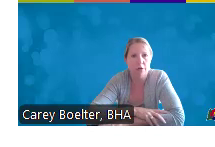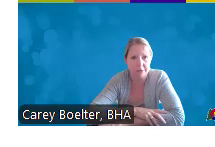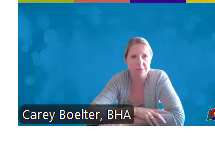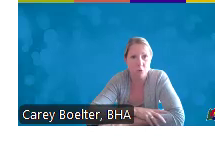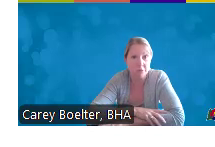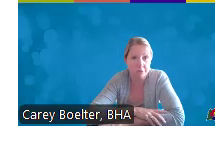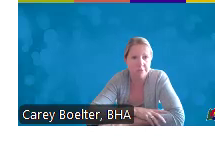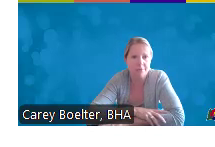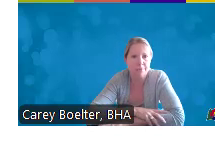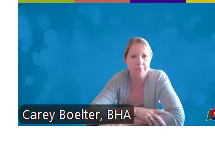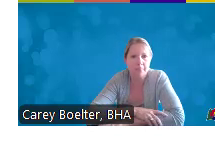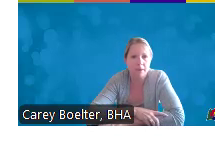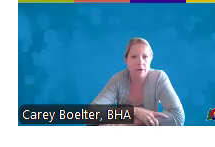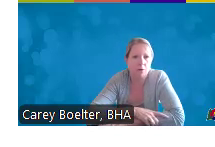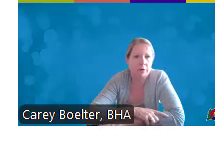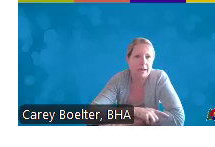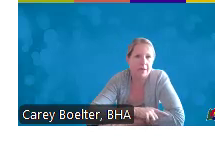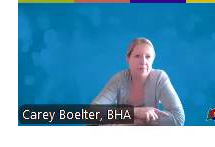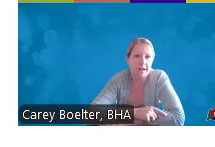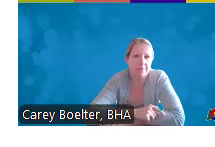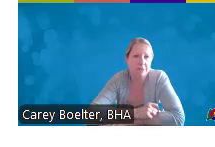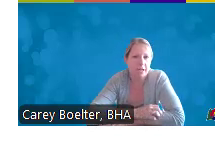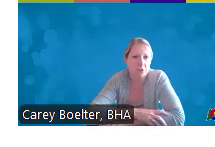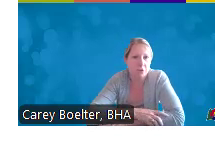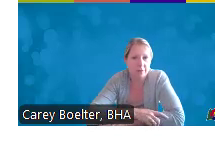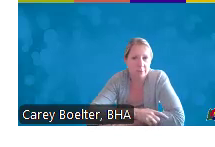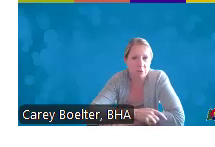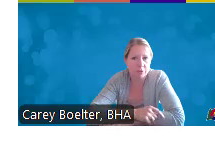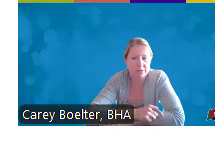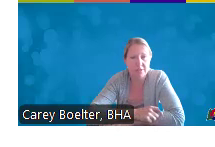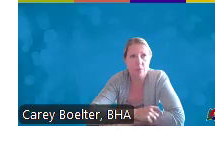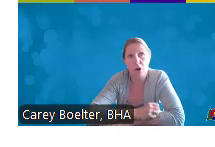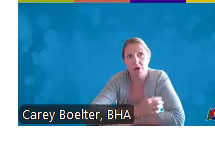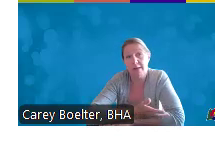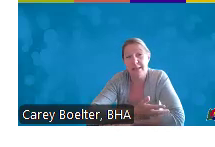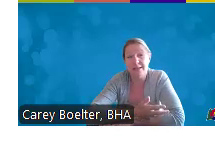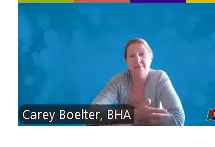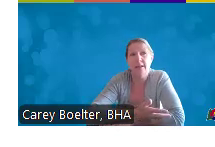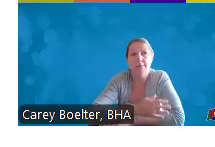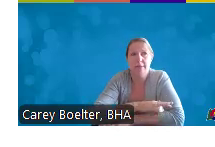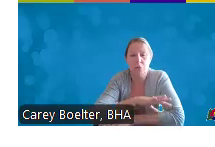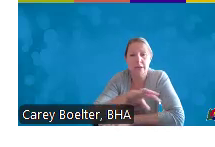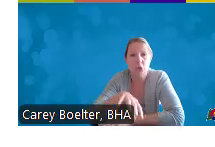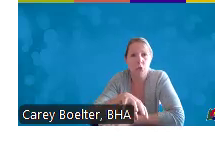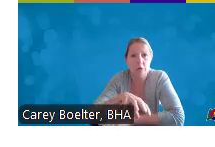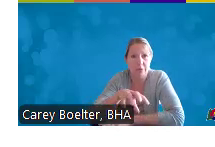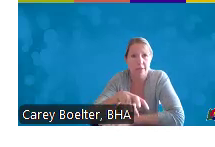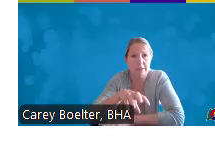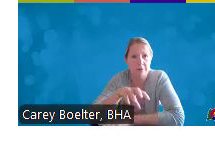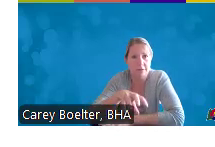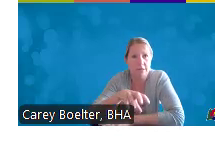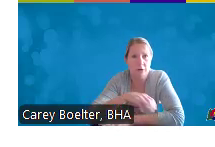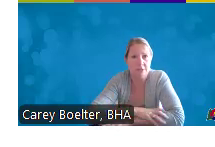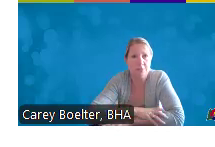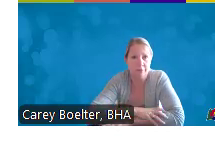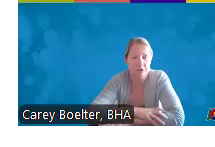health crisis courses. We have 5 child, youth, and family courses that were already being developed that we included